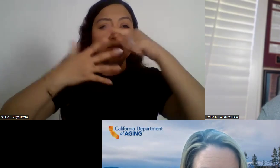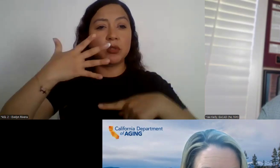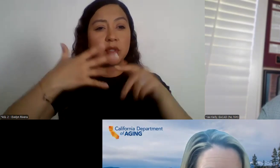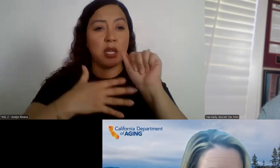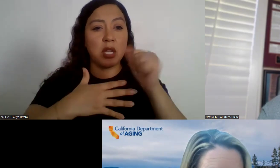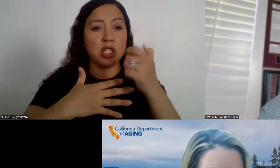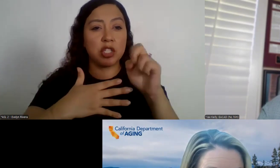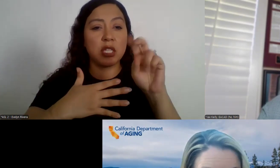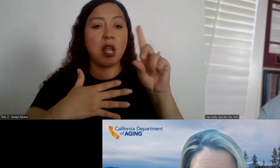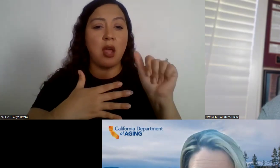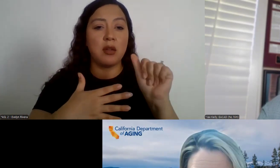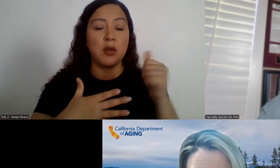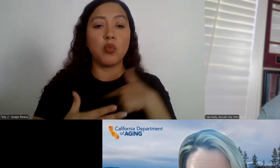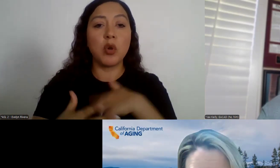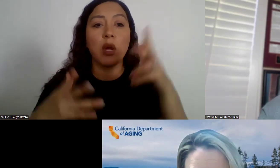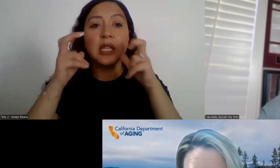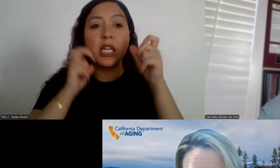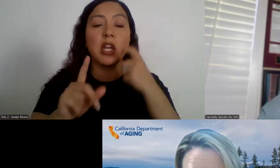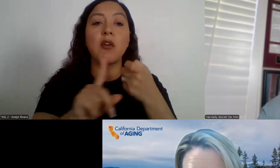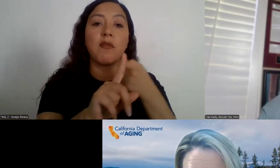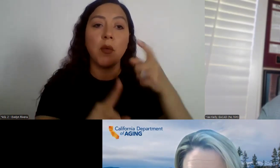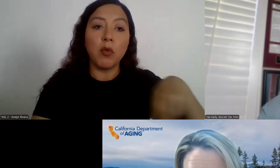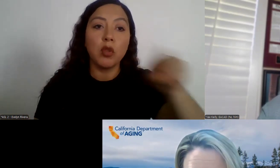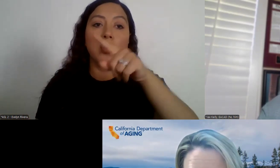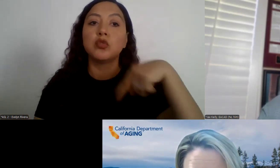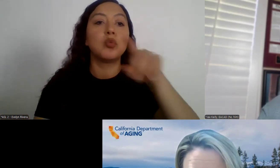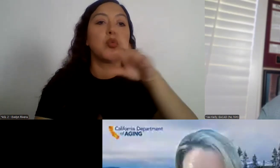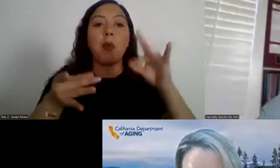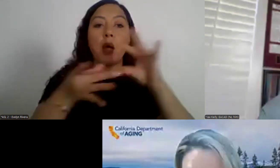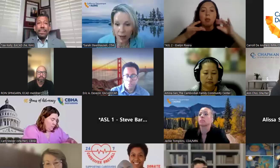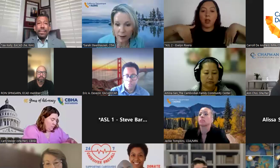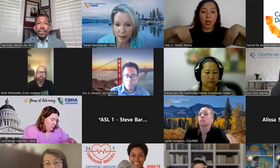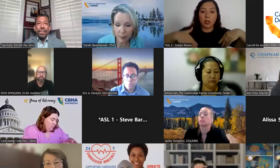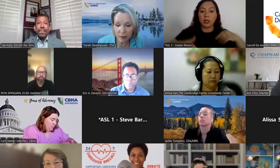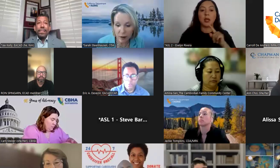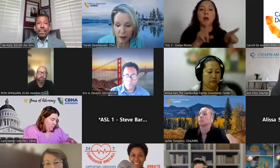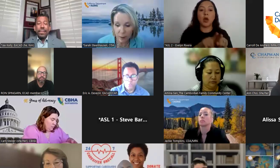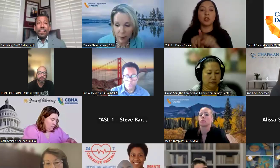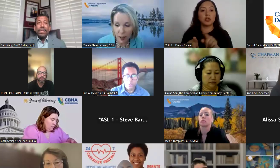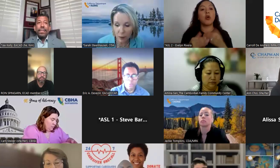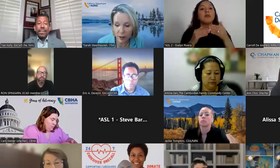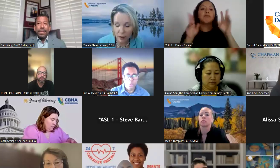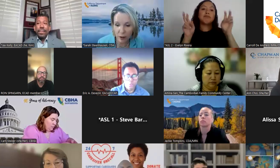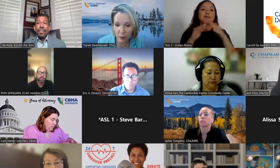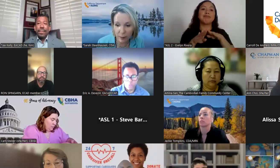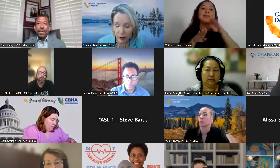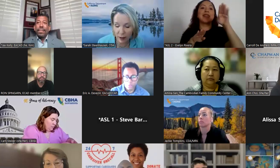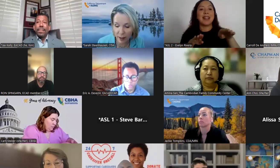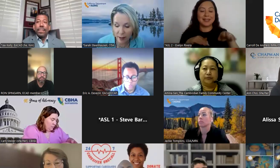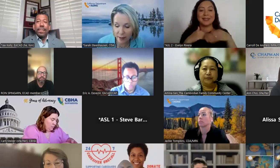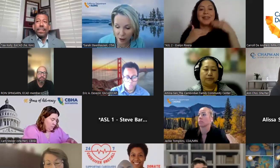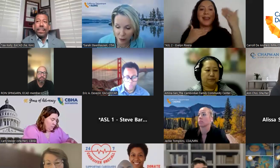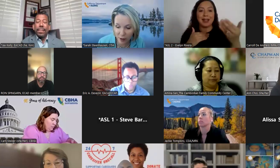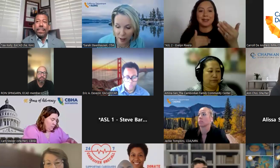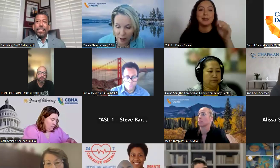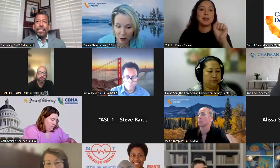time to hear from those we haven't heard from, but also just to be thinking about next steps. I will let you know, I